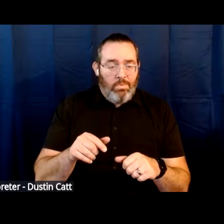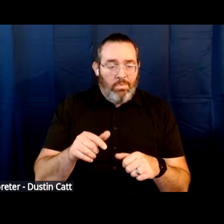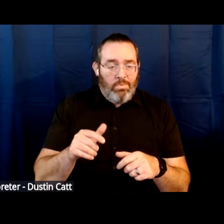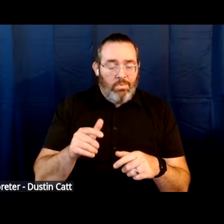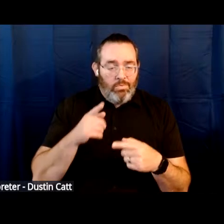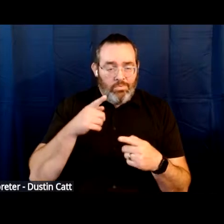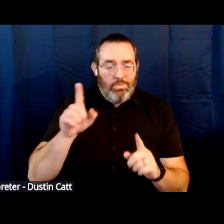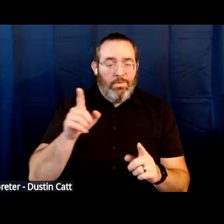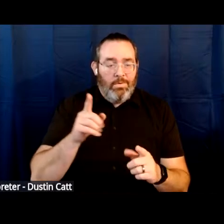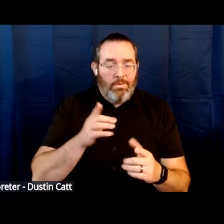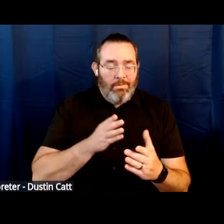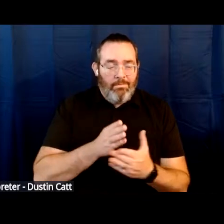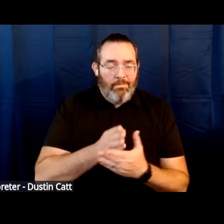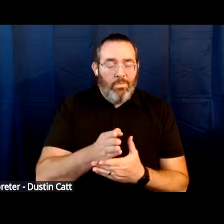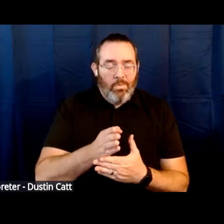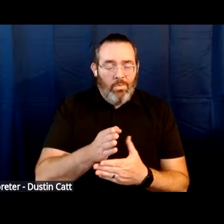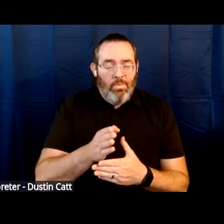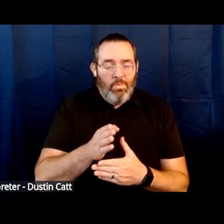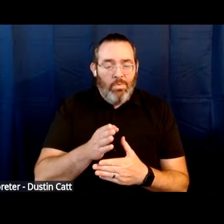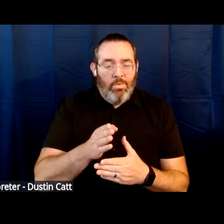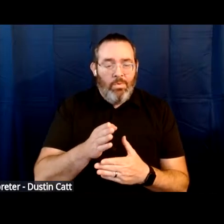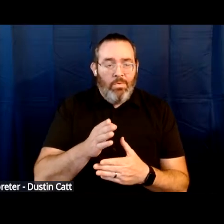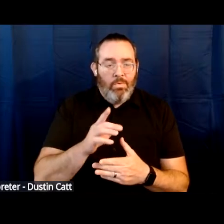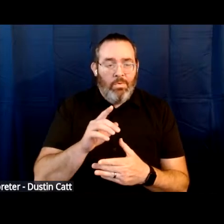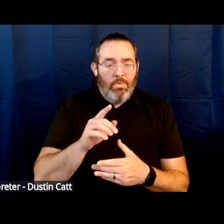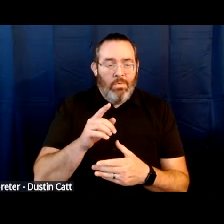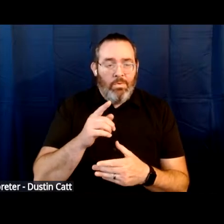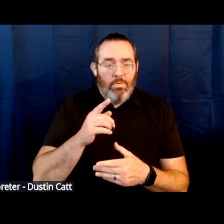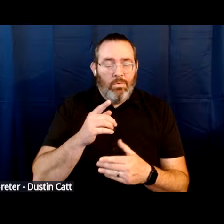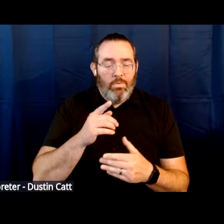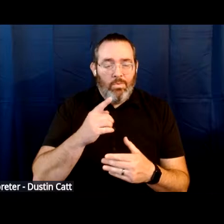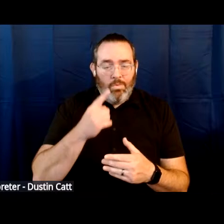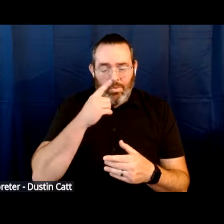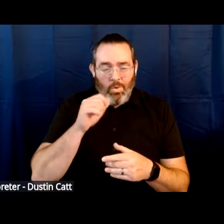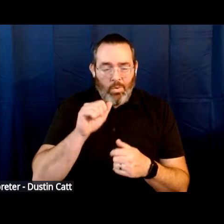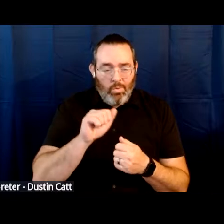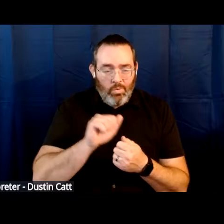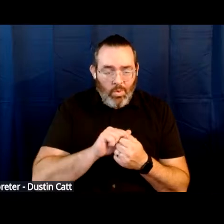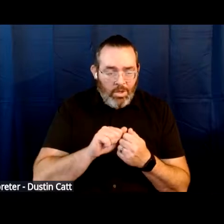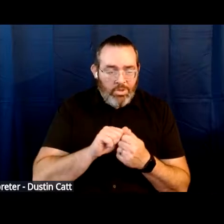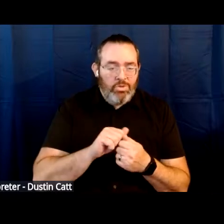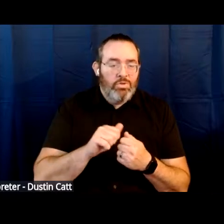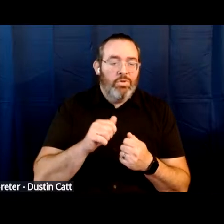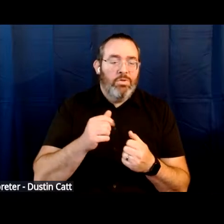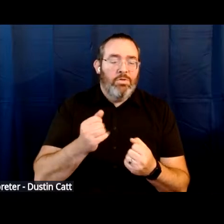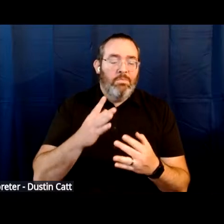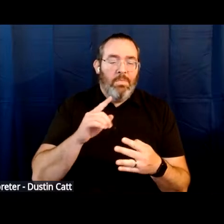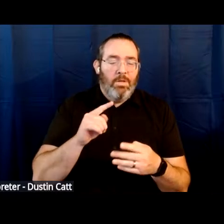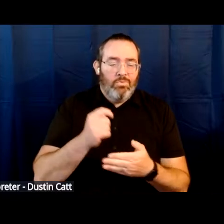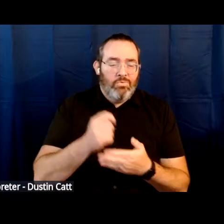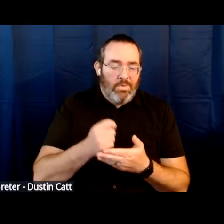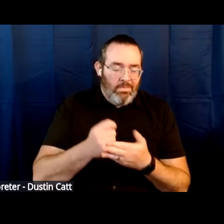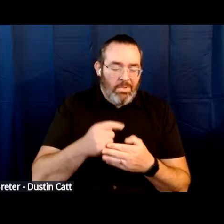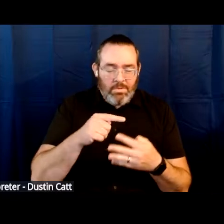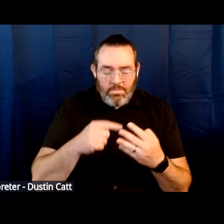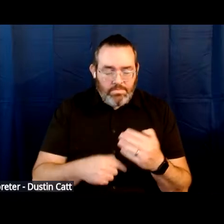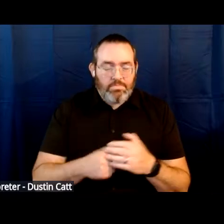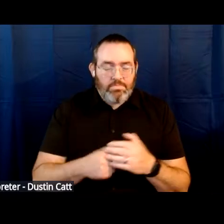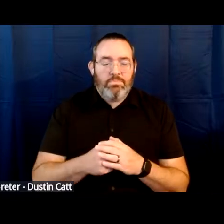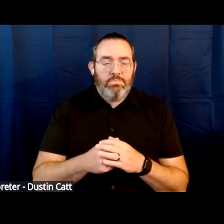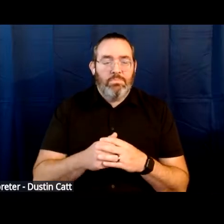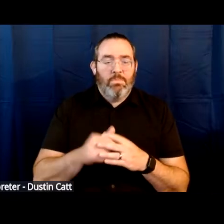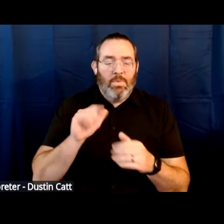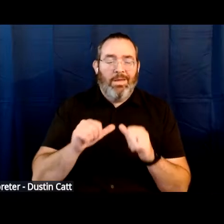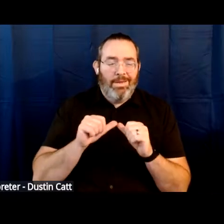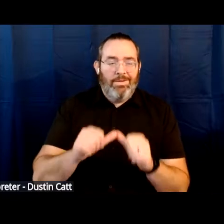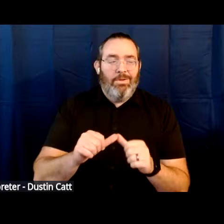steroidal nose washes, etc. And that continued to be managed for many,